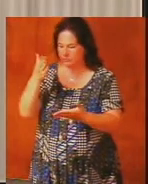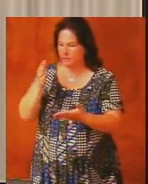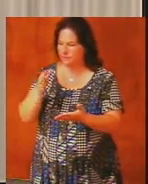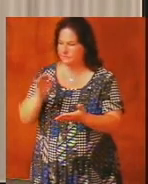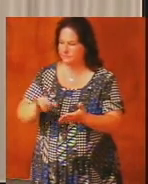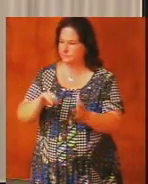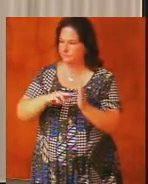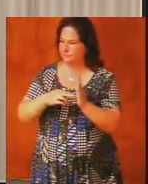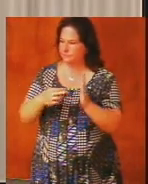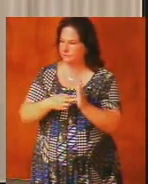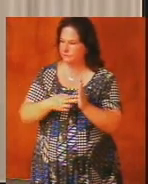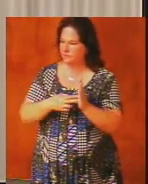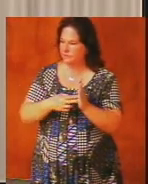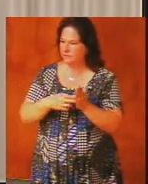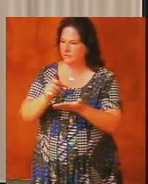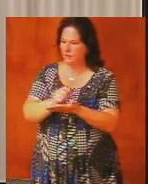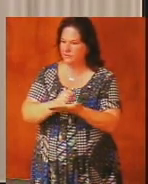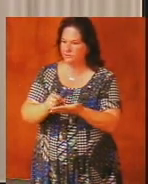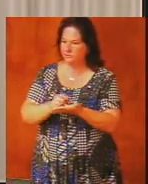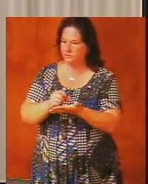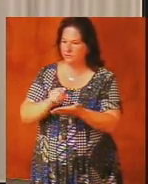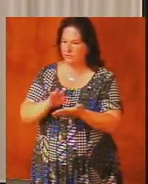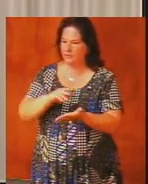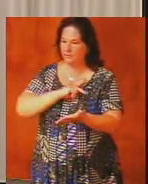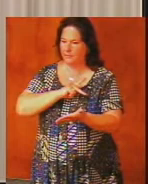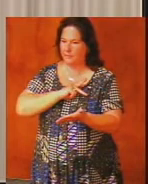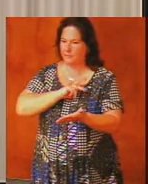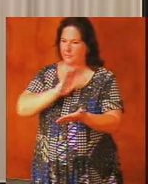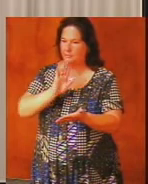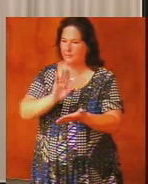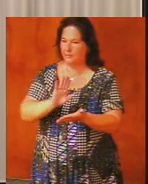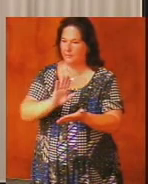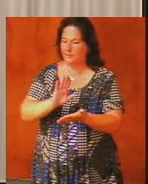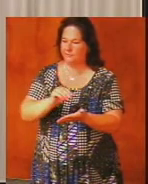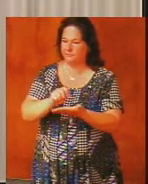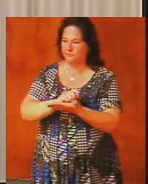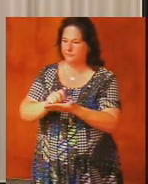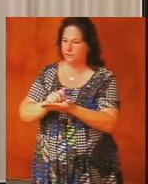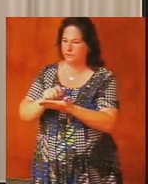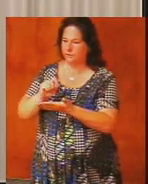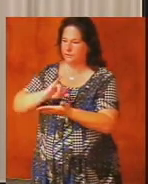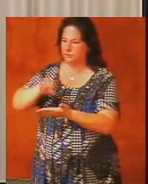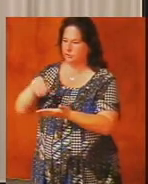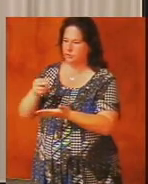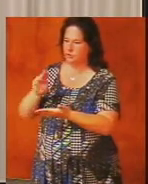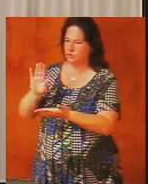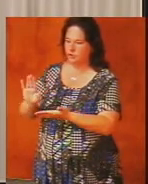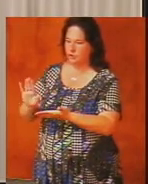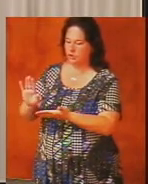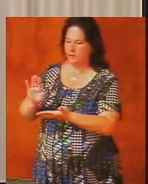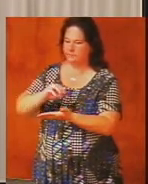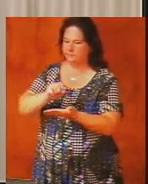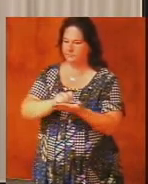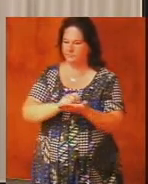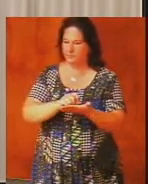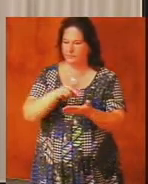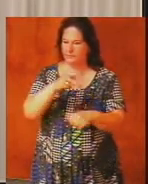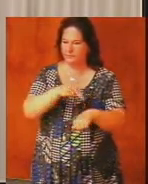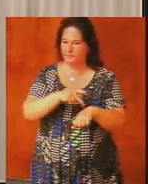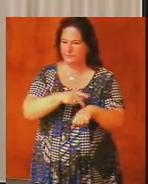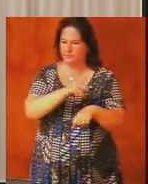that I mean the writings of Paul, the writings of John, the writings of